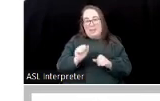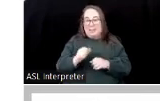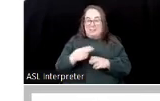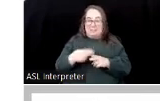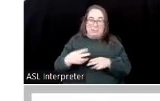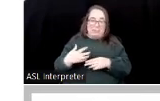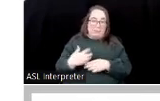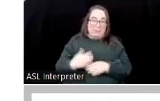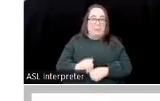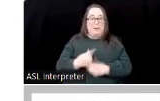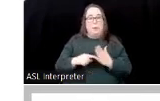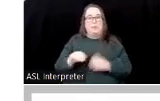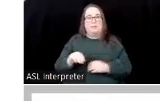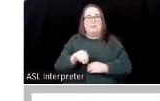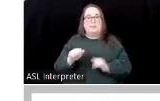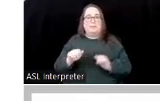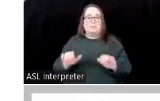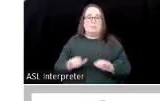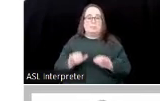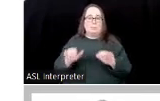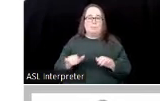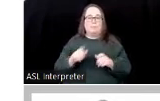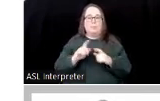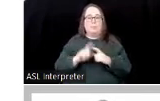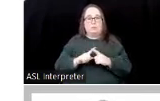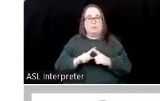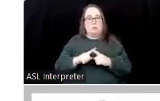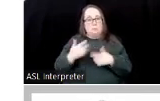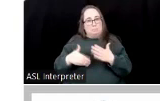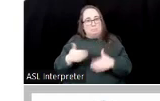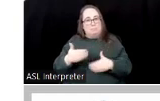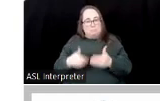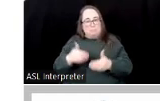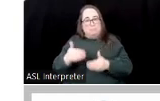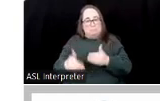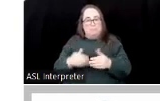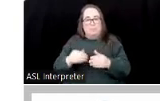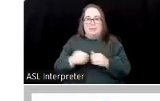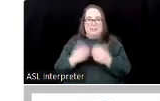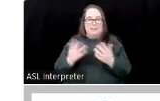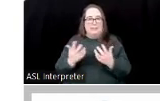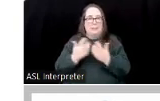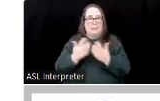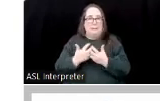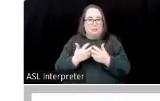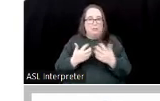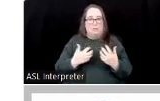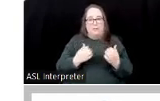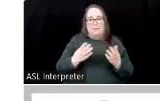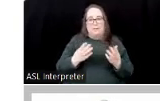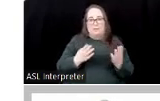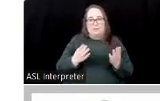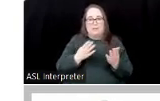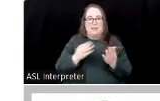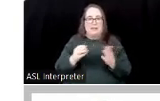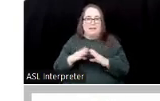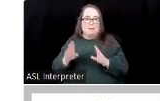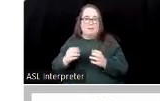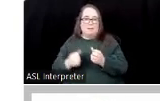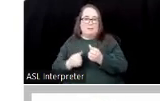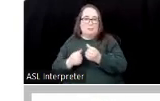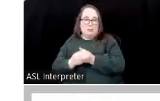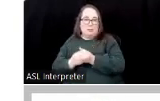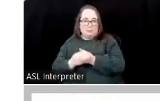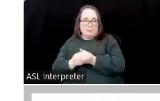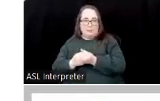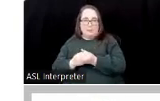of what CMS has been doing to move the ball in this combination of health services and housing supports.